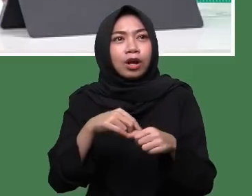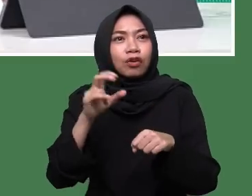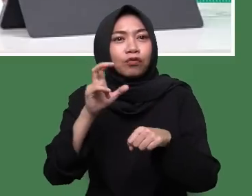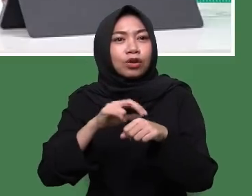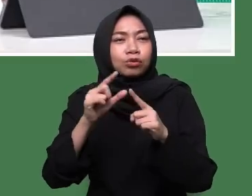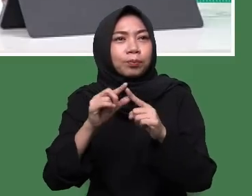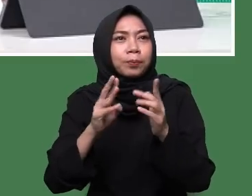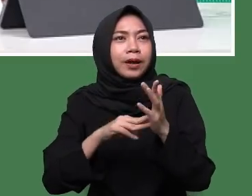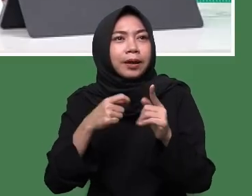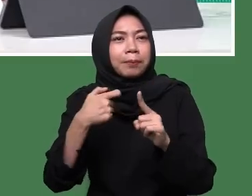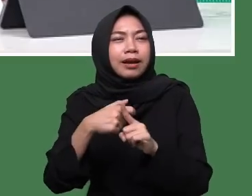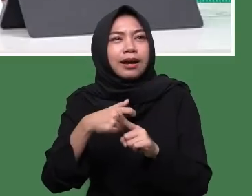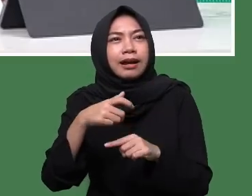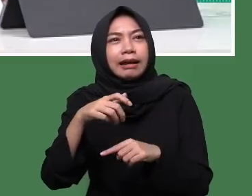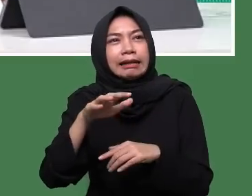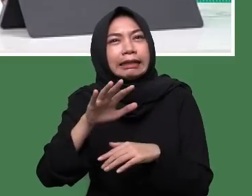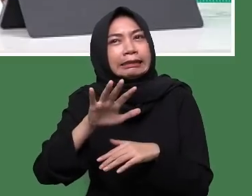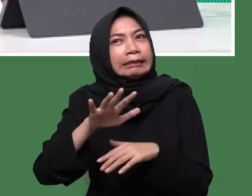is relatively